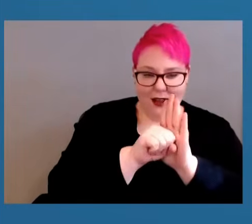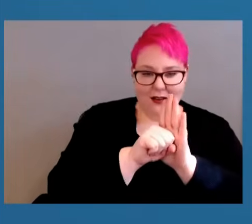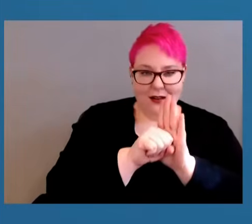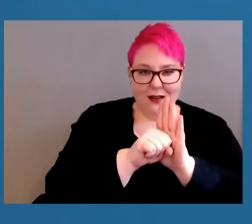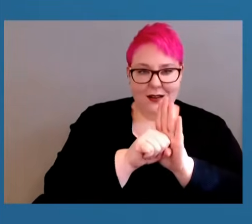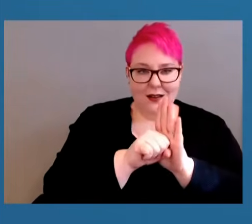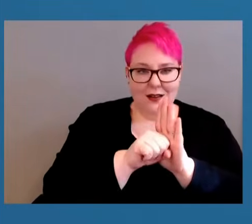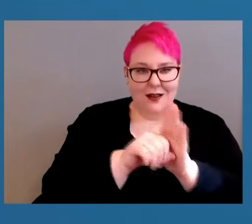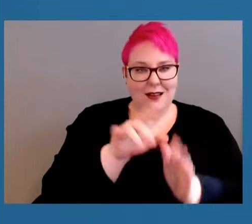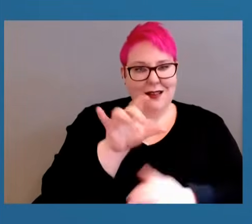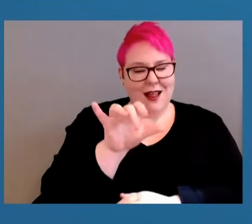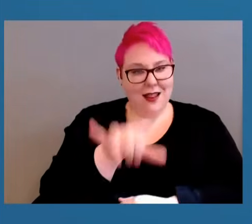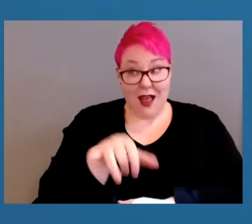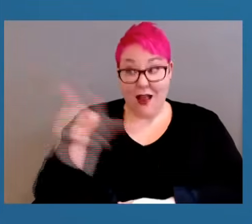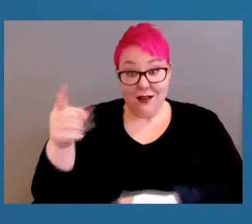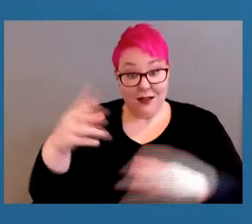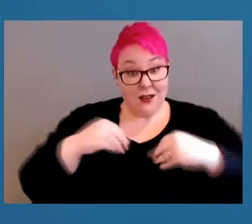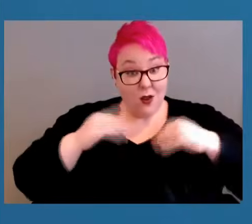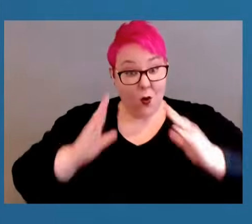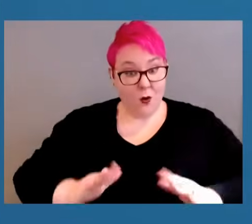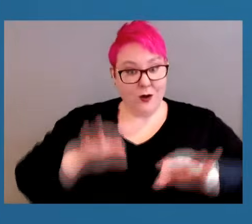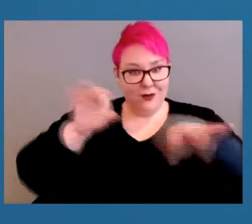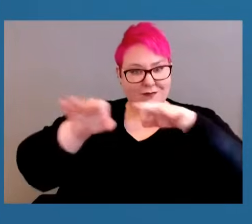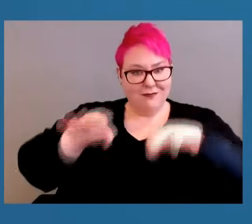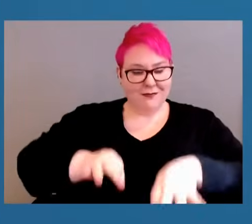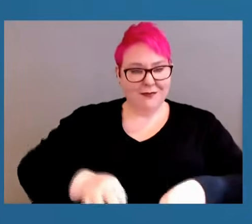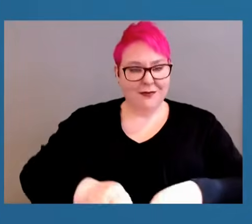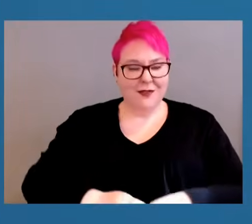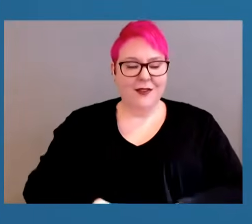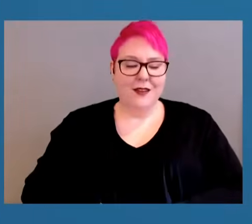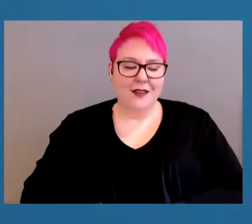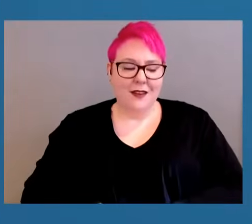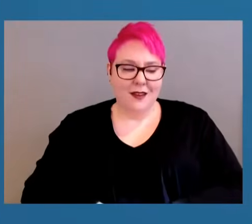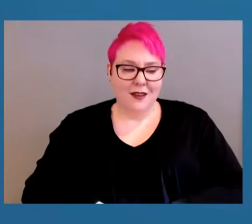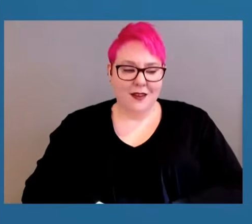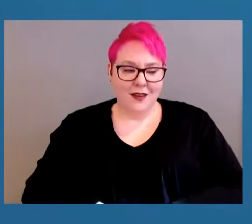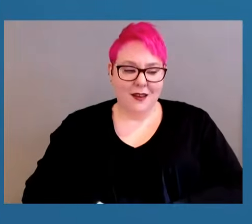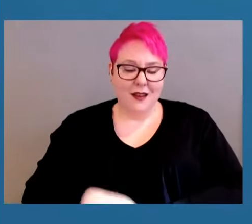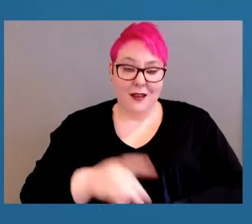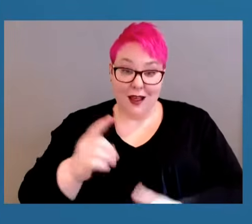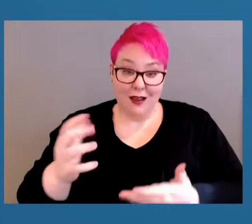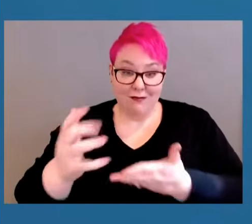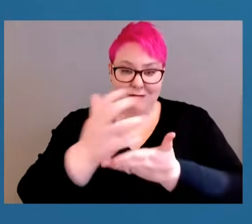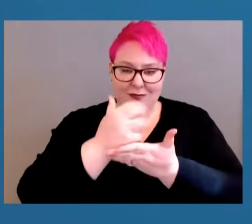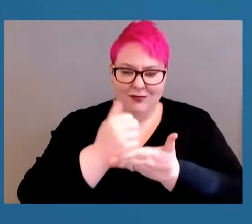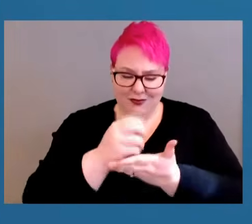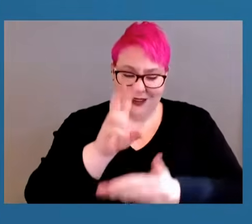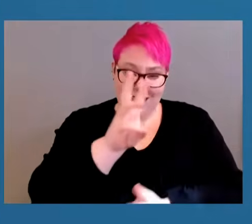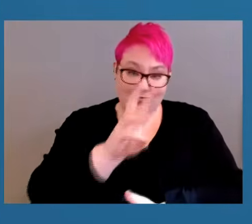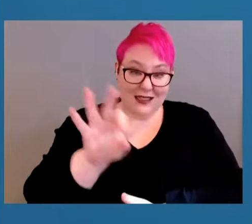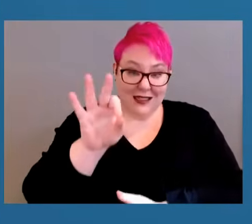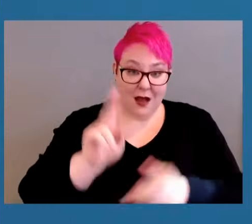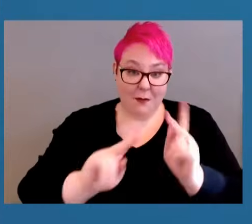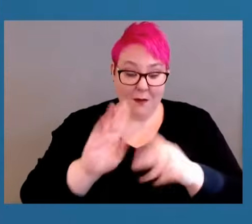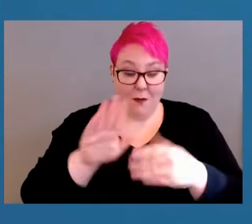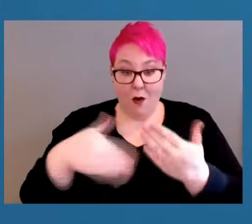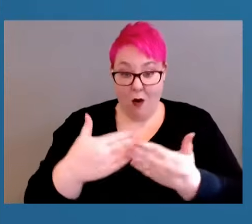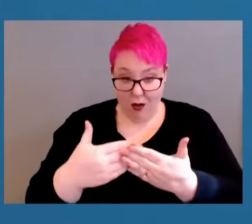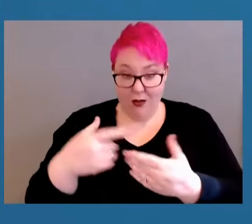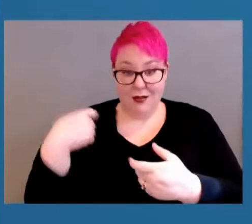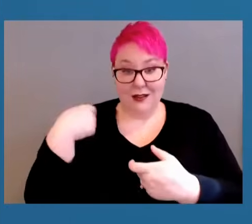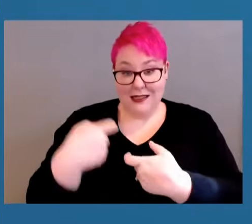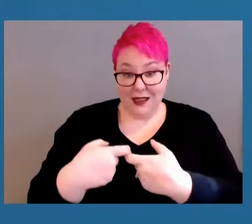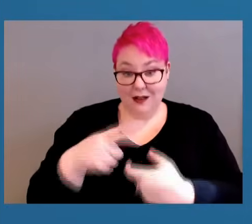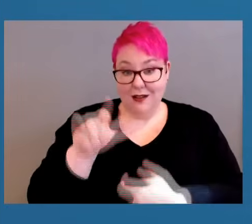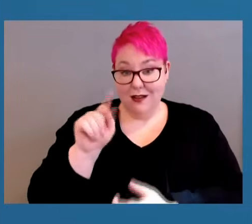me by the owners. And basically, they rounded up 69 people, all of them Latino at the time, again, sorted by the color